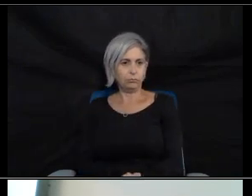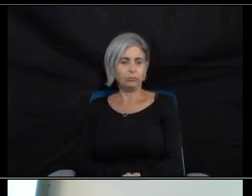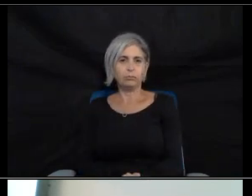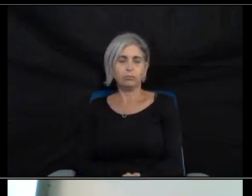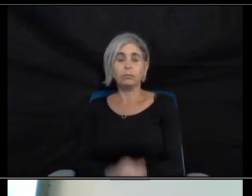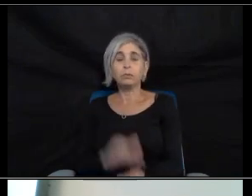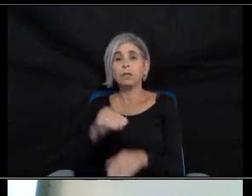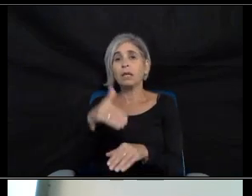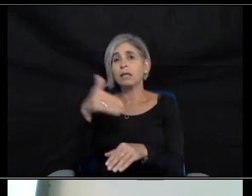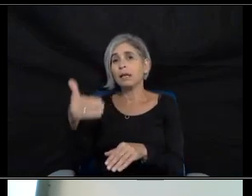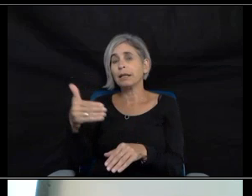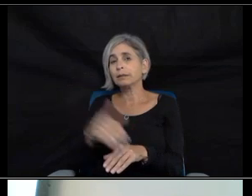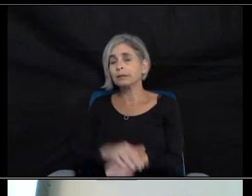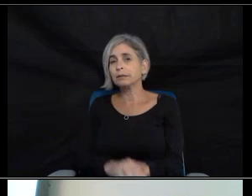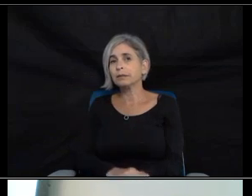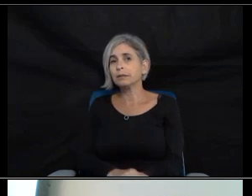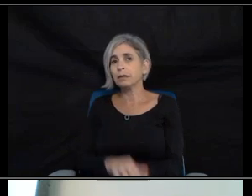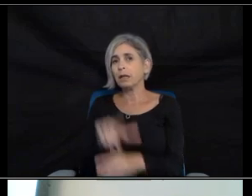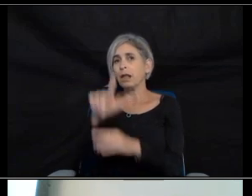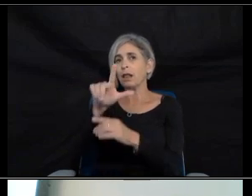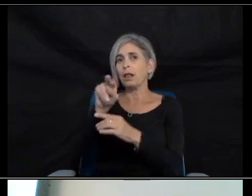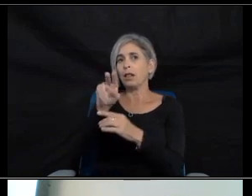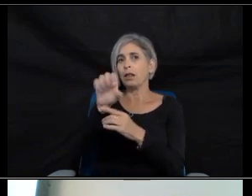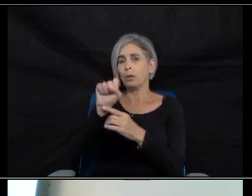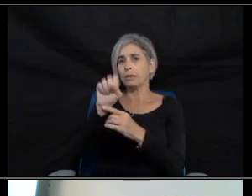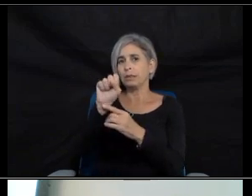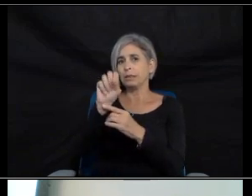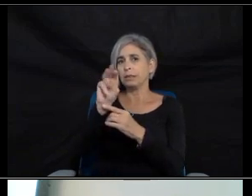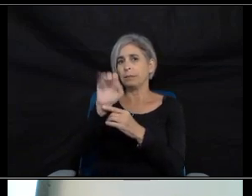Now, our next person is Lois Smith.